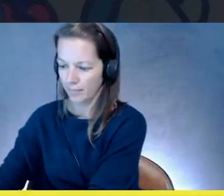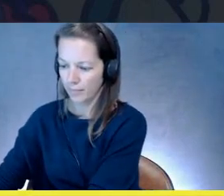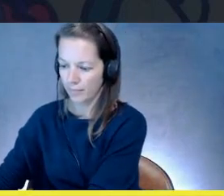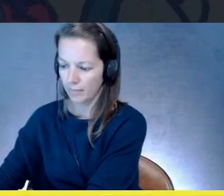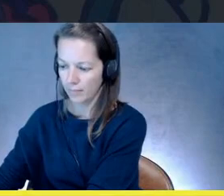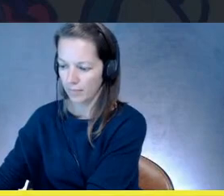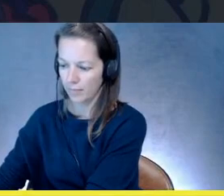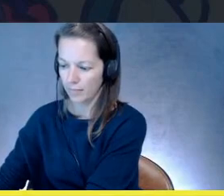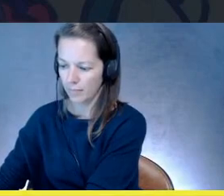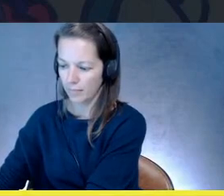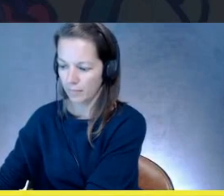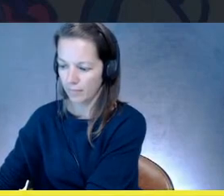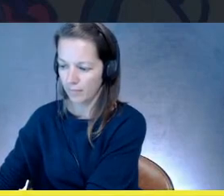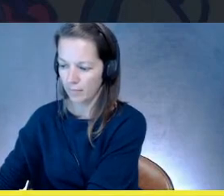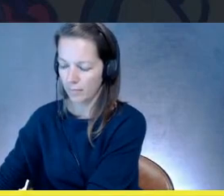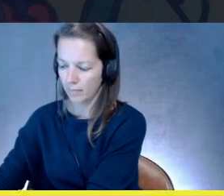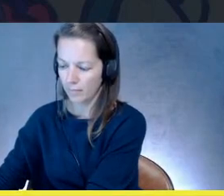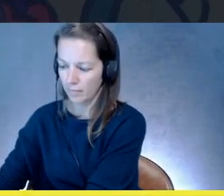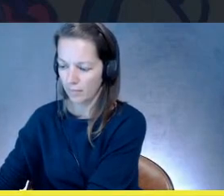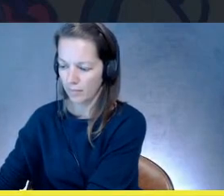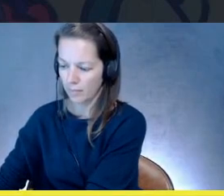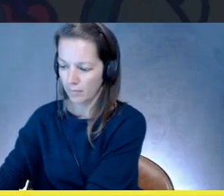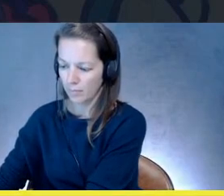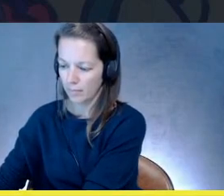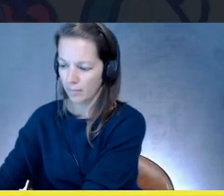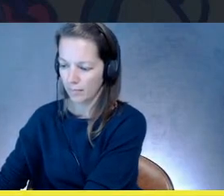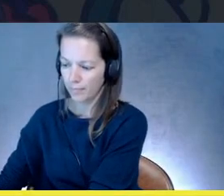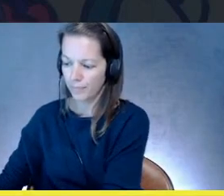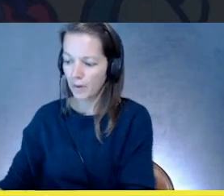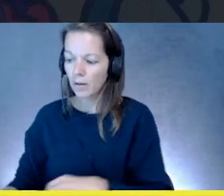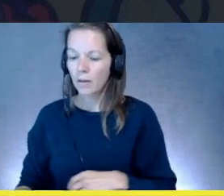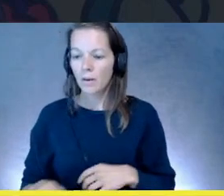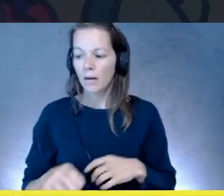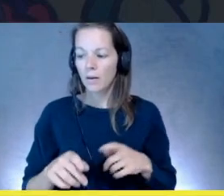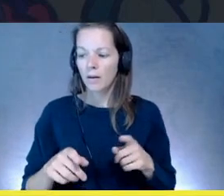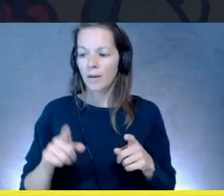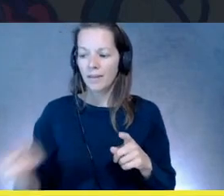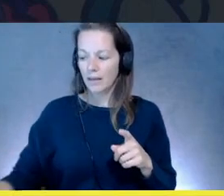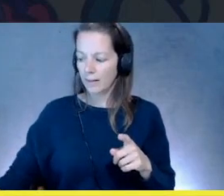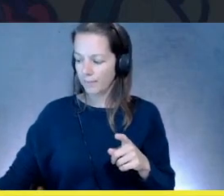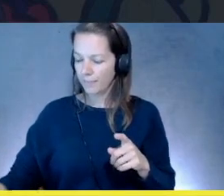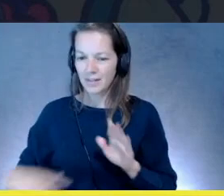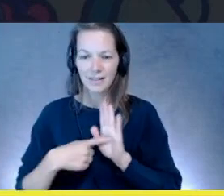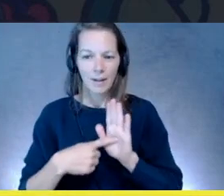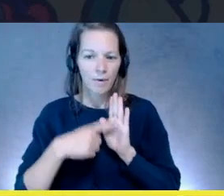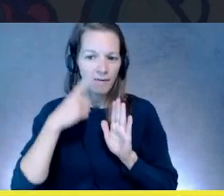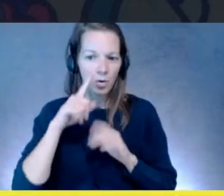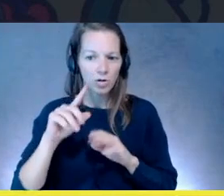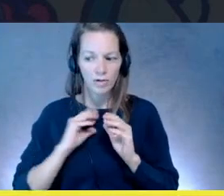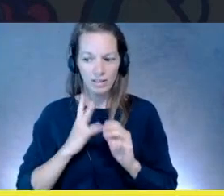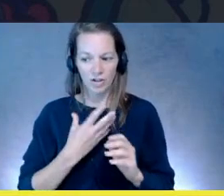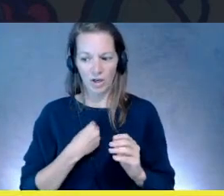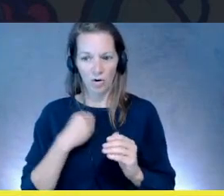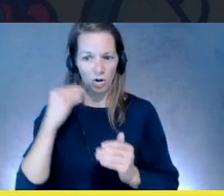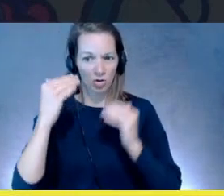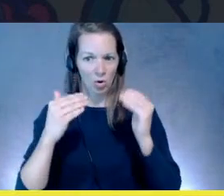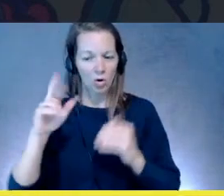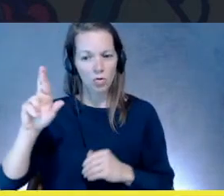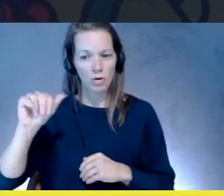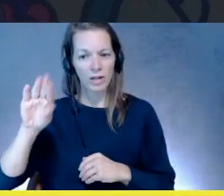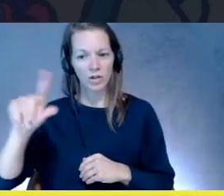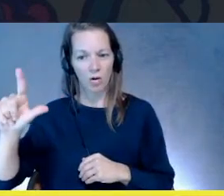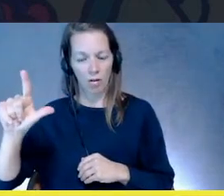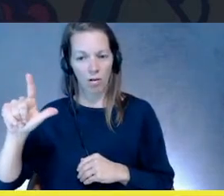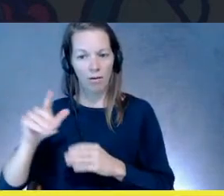And we also see, just looking at the sample, that the sample of transgender adults are more likely to be a racial minority, have low